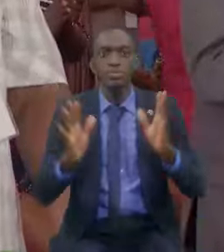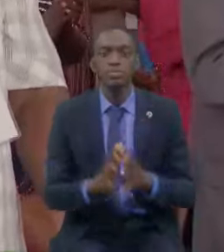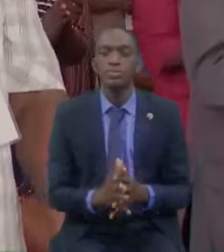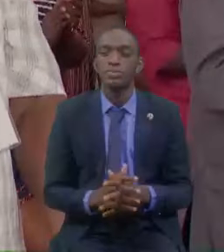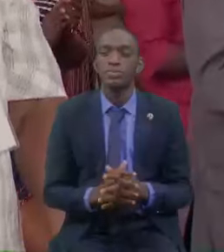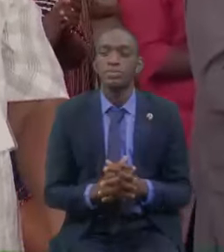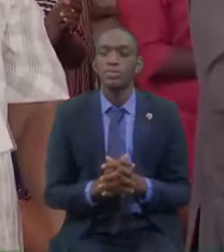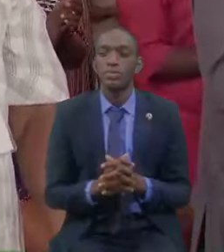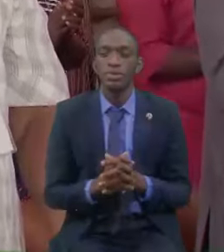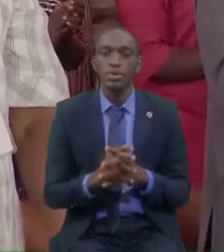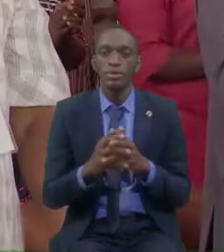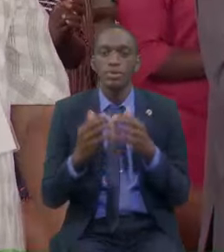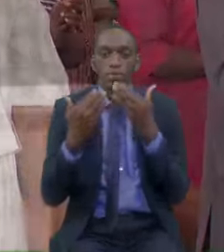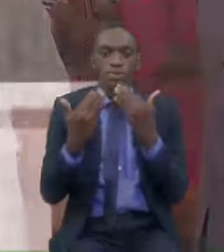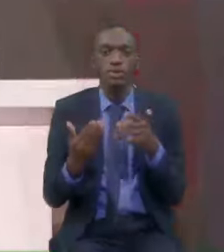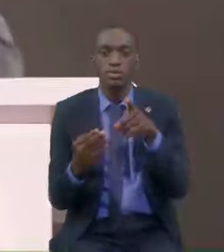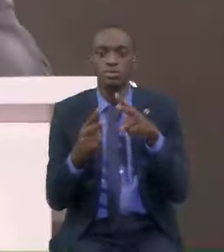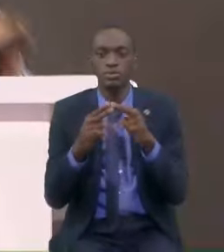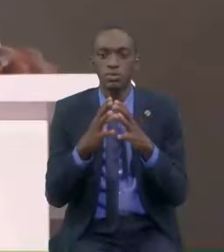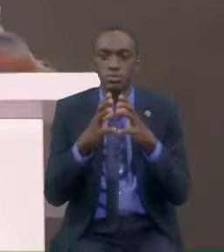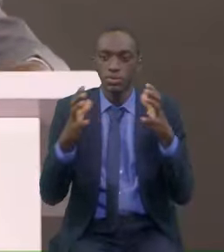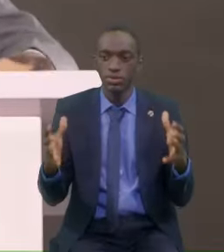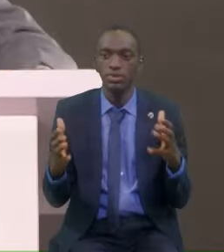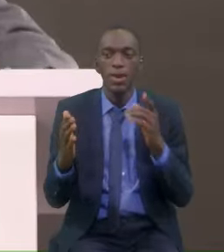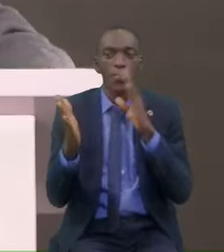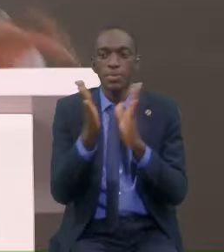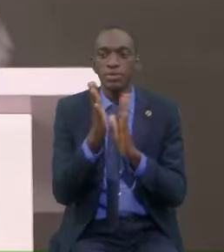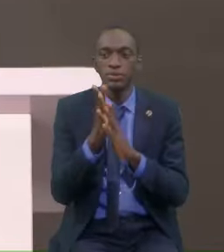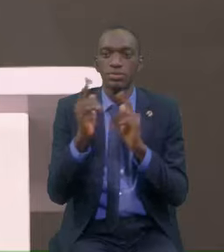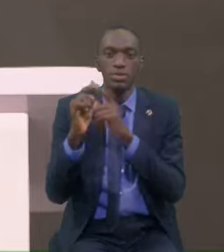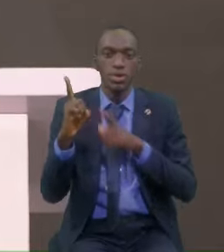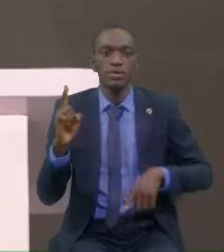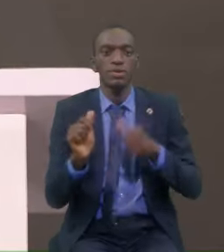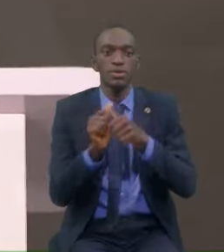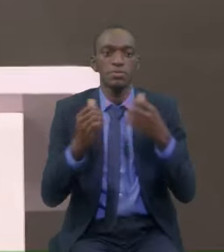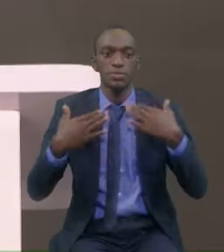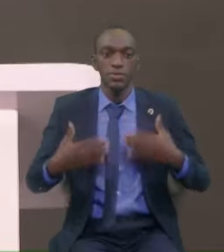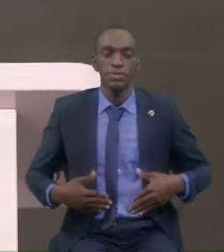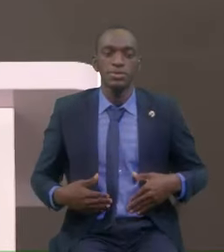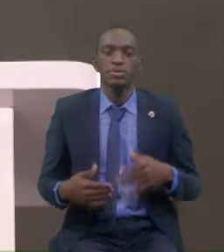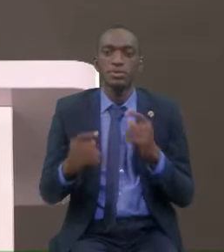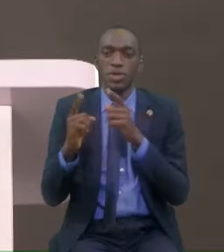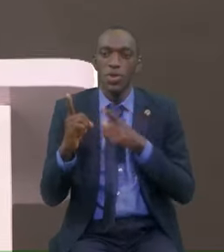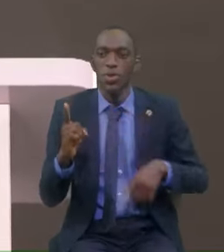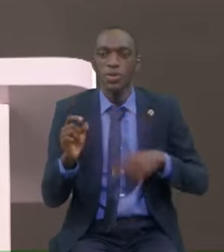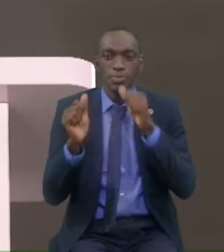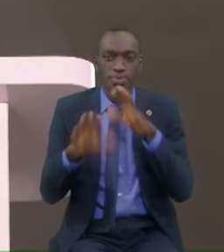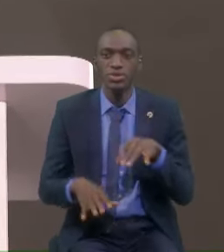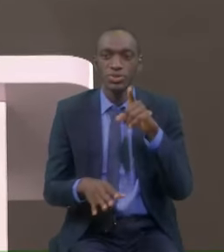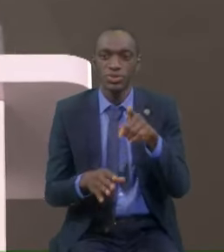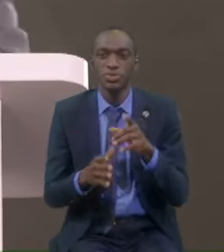you very much. Praise the Lord, everybody. The Lord bless you, revive